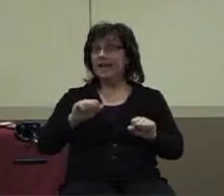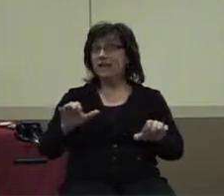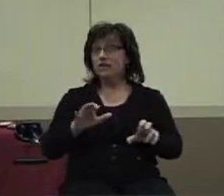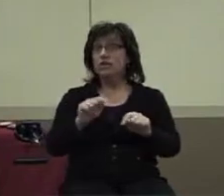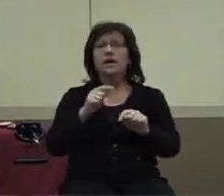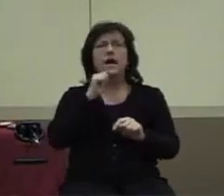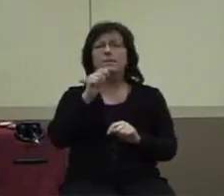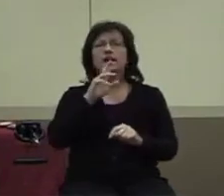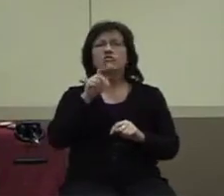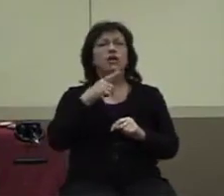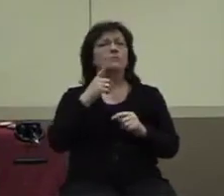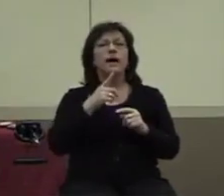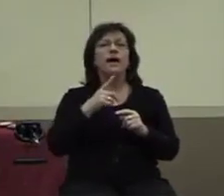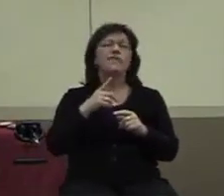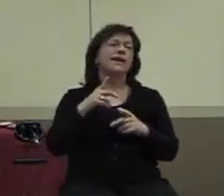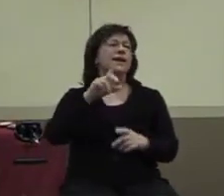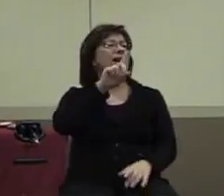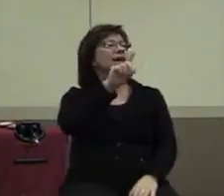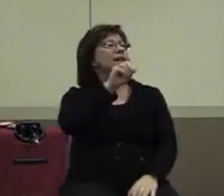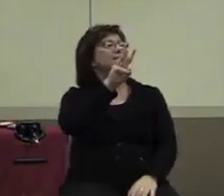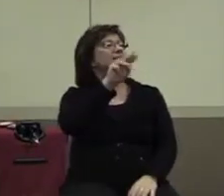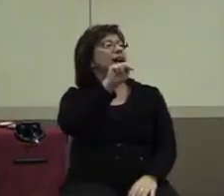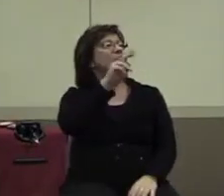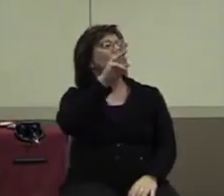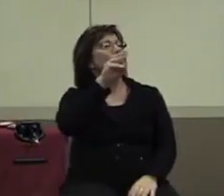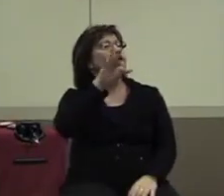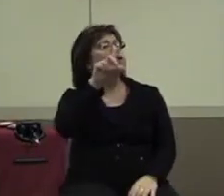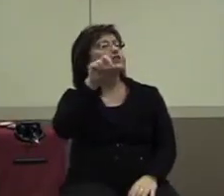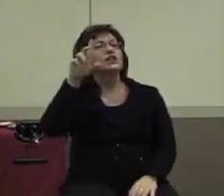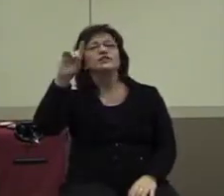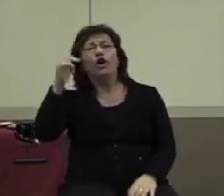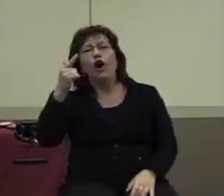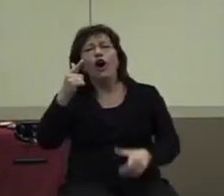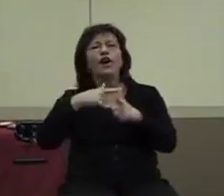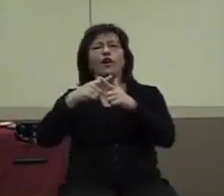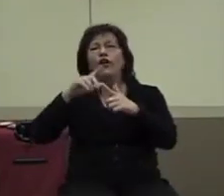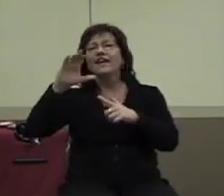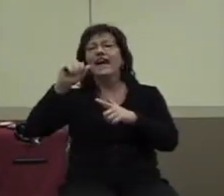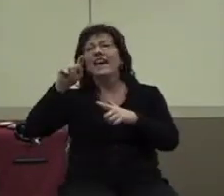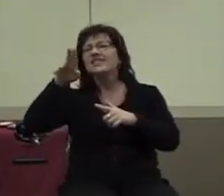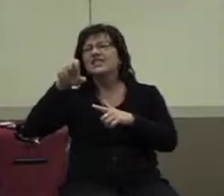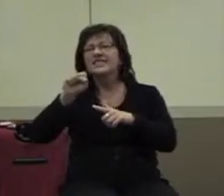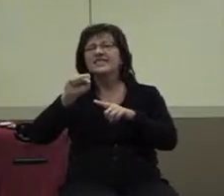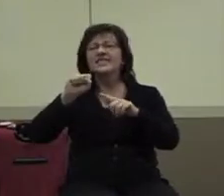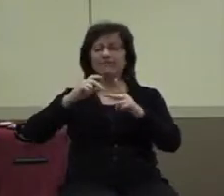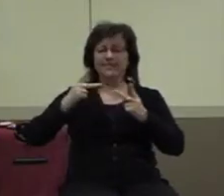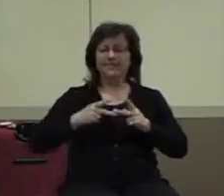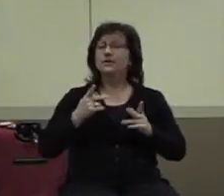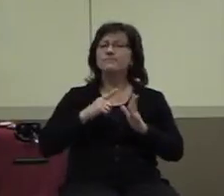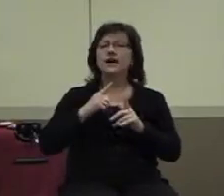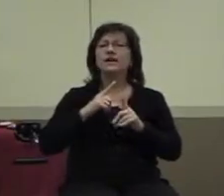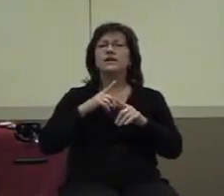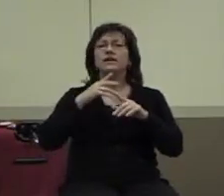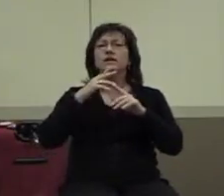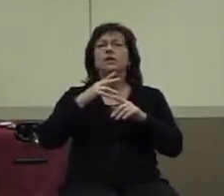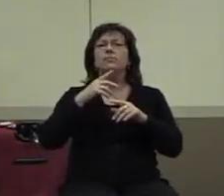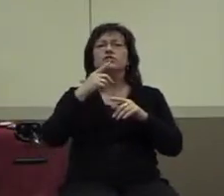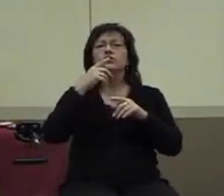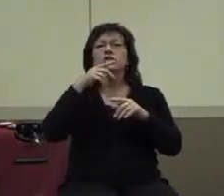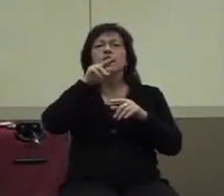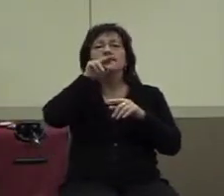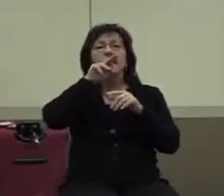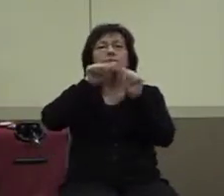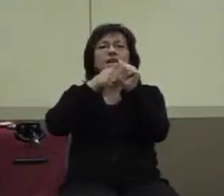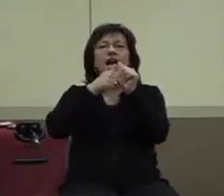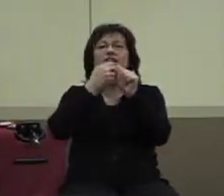downward dog or the cactus, but yoga breathing, putting your tongue behind your 2 front teeth, closing your mouth and breathing